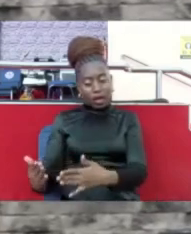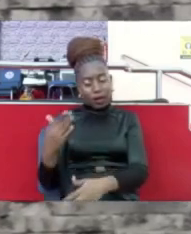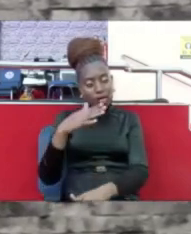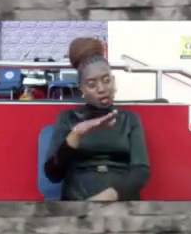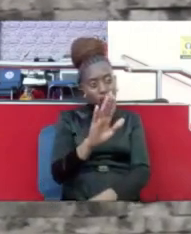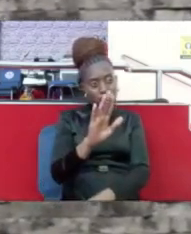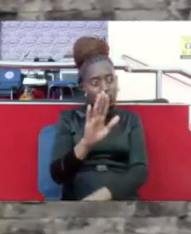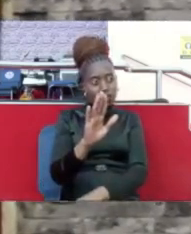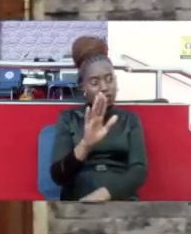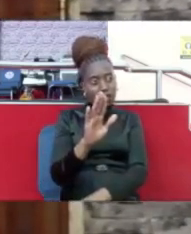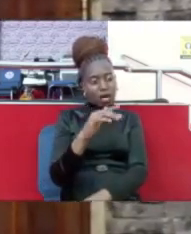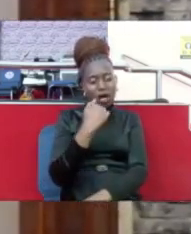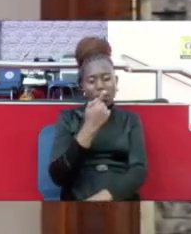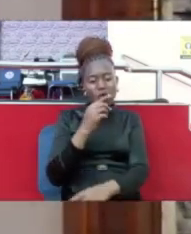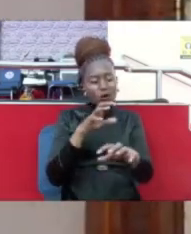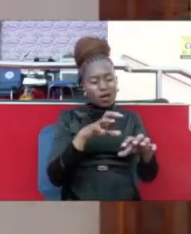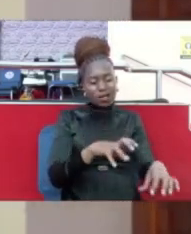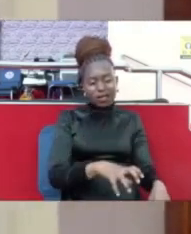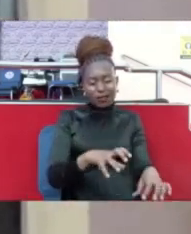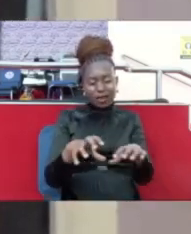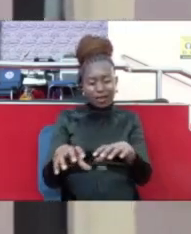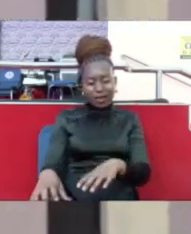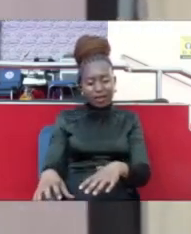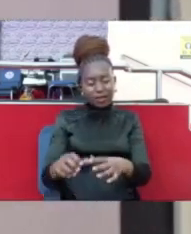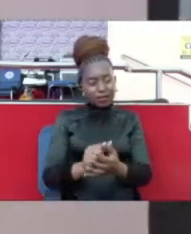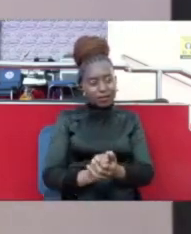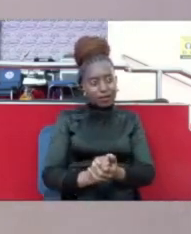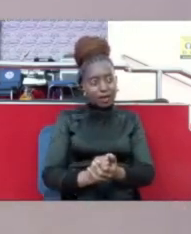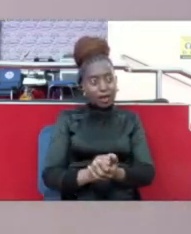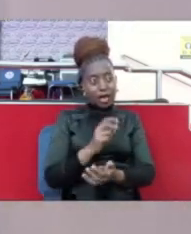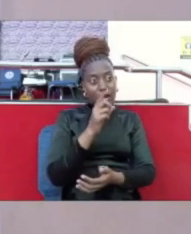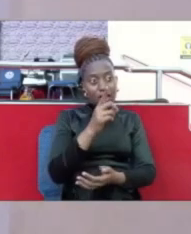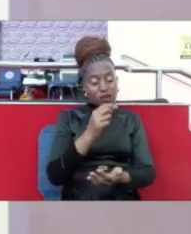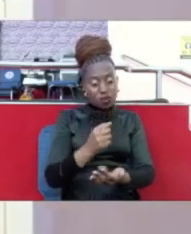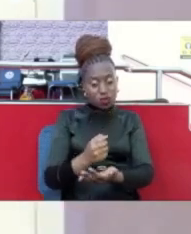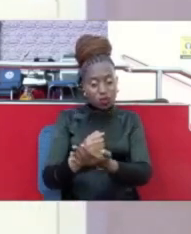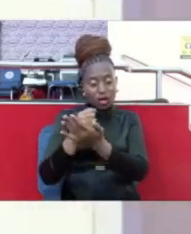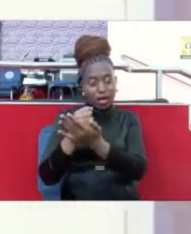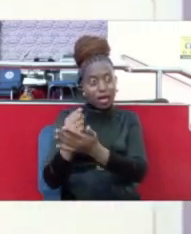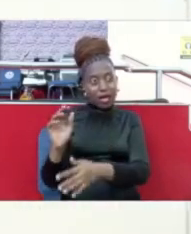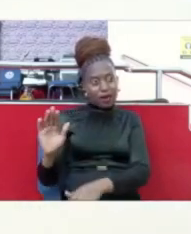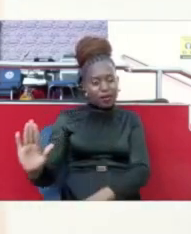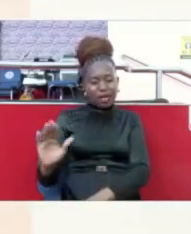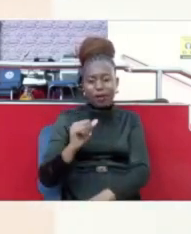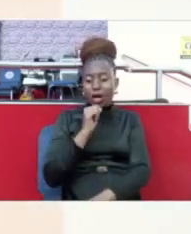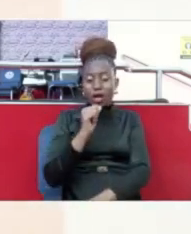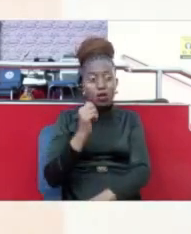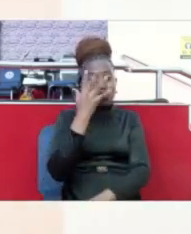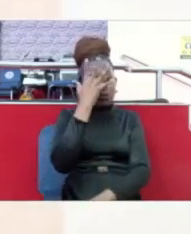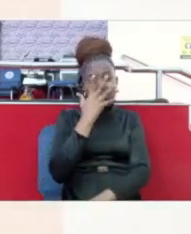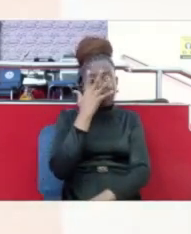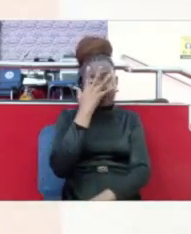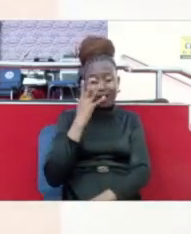wako, who are suffering, ambao wanateseka, and you help them not to embarrass them, na uwasaidie